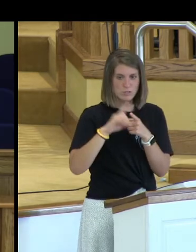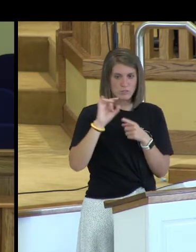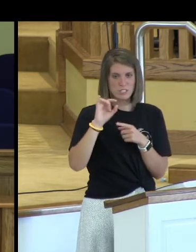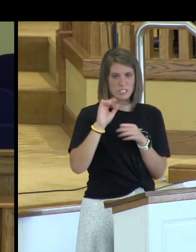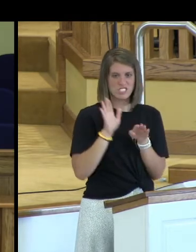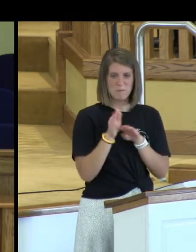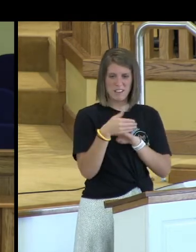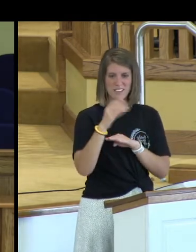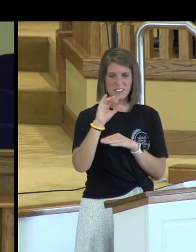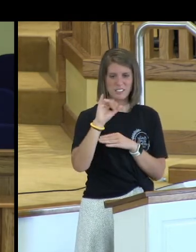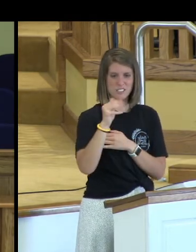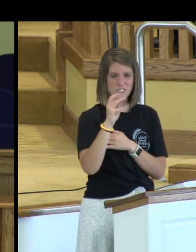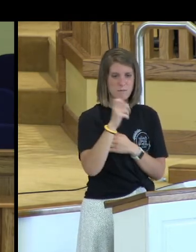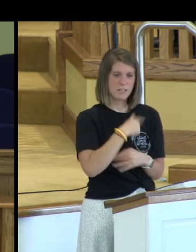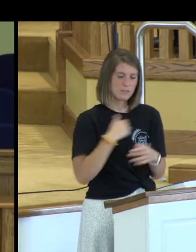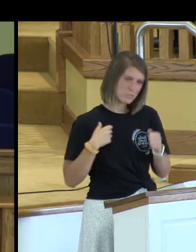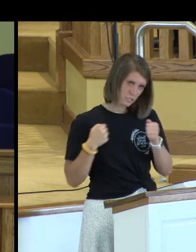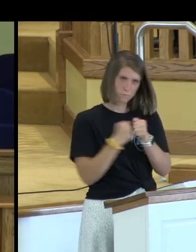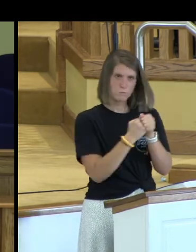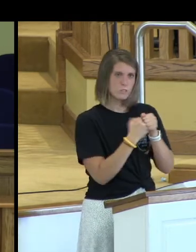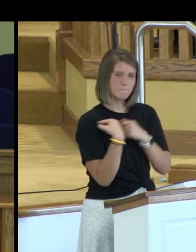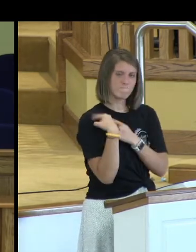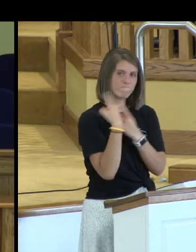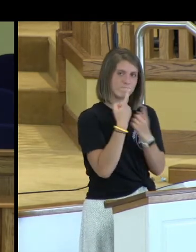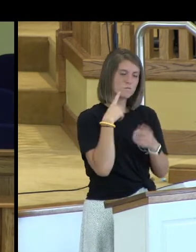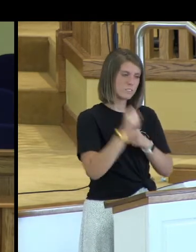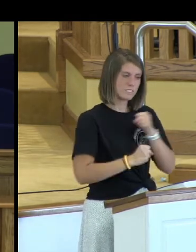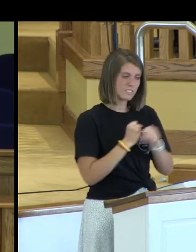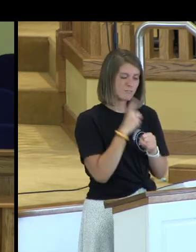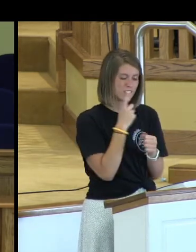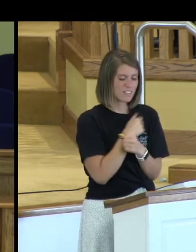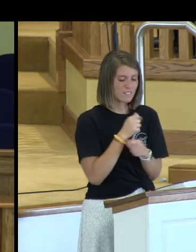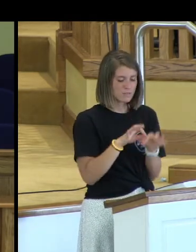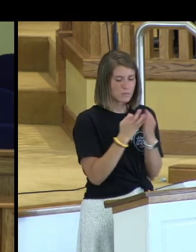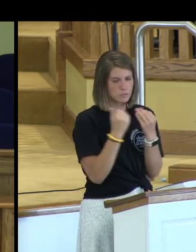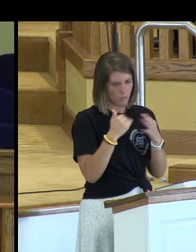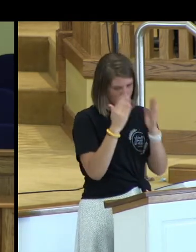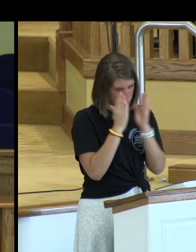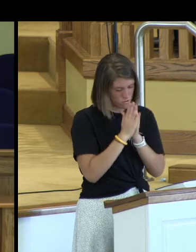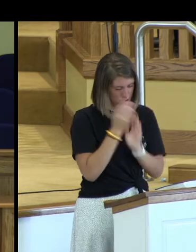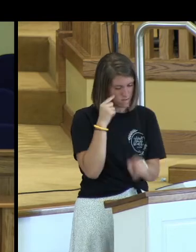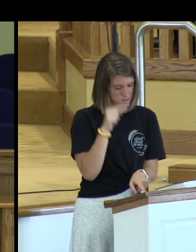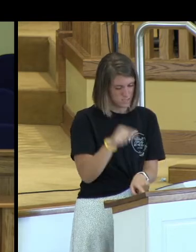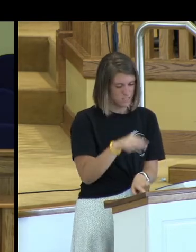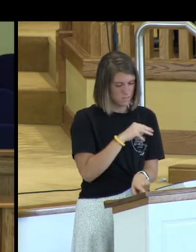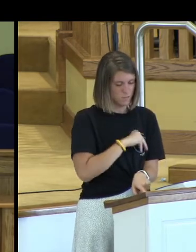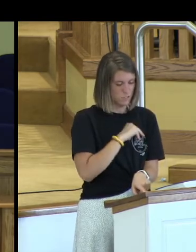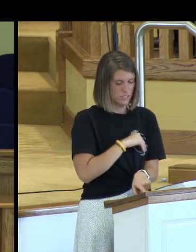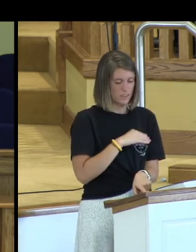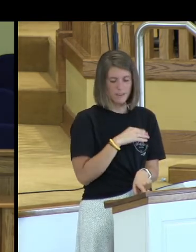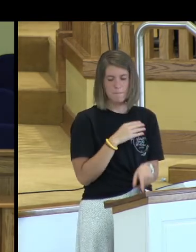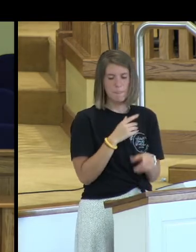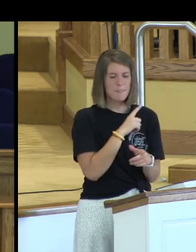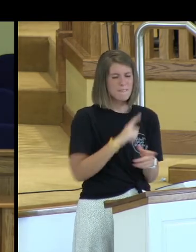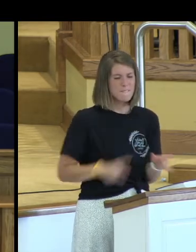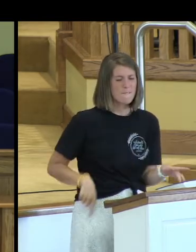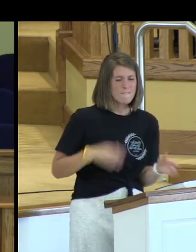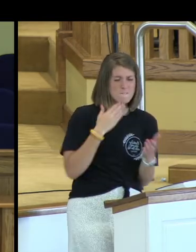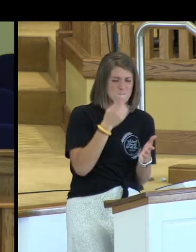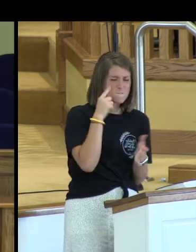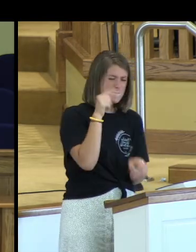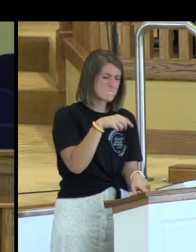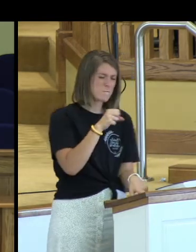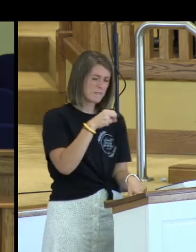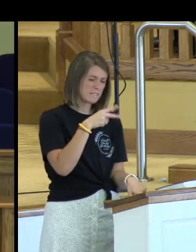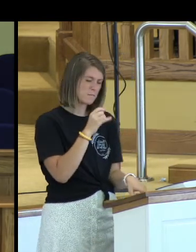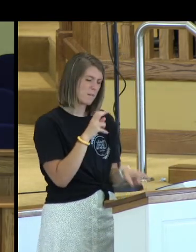preacher, and we supported him, and we've been supporting him for years. We just love the Spiveys. So let's pray for them right now and just lift them up in prayer. Lord, thank you so much for the Spiveys, and